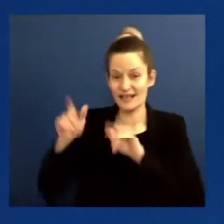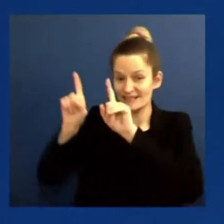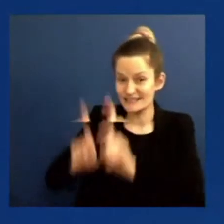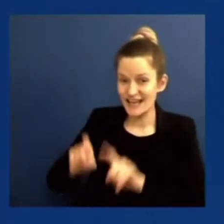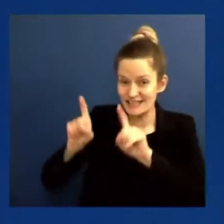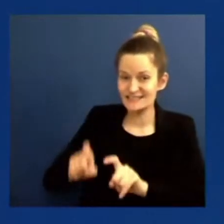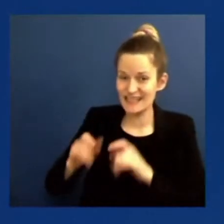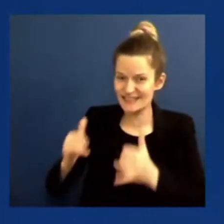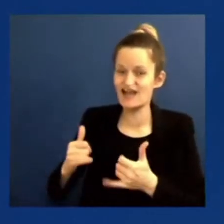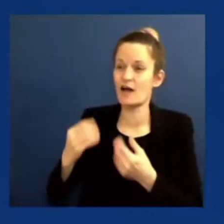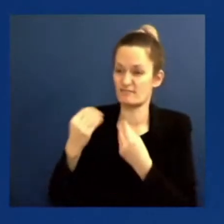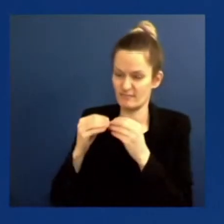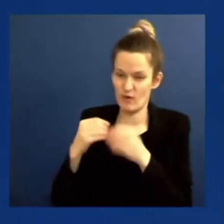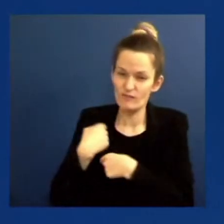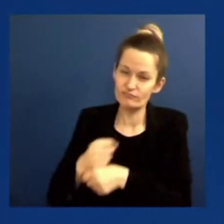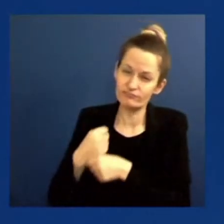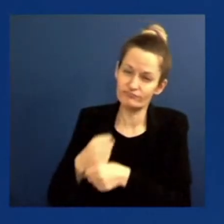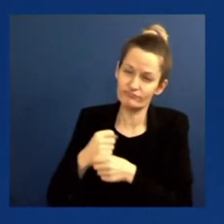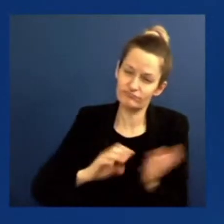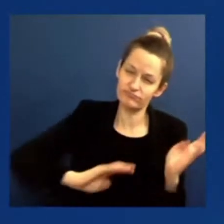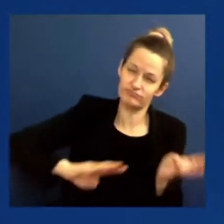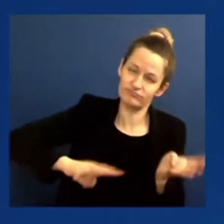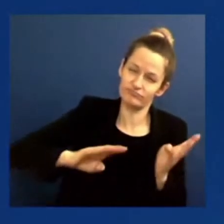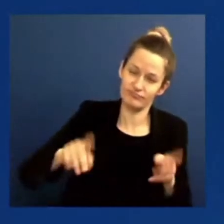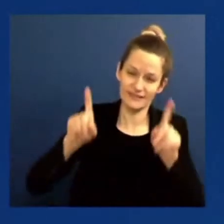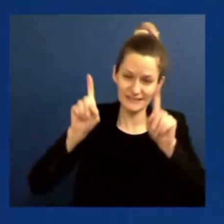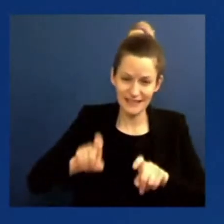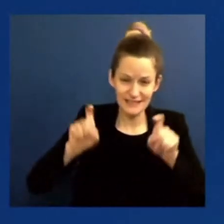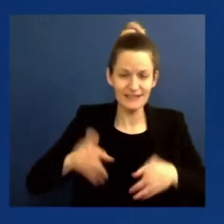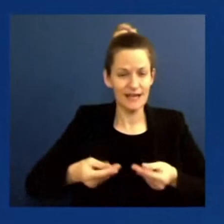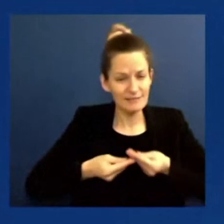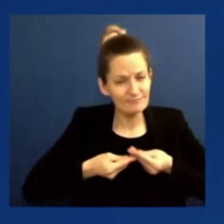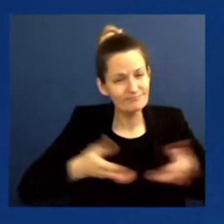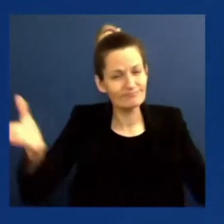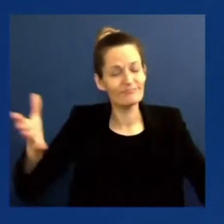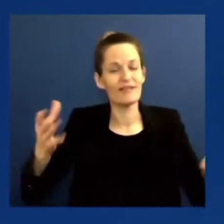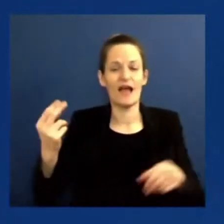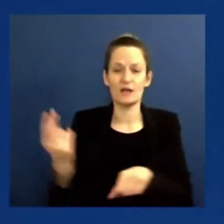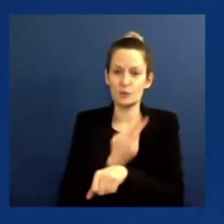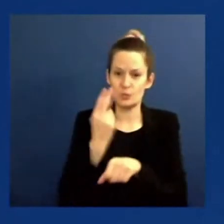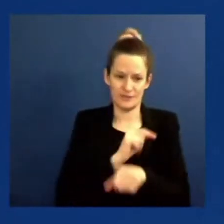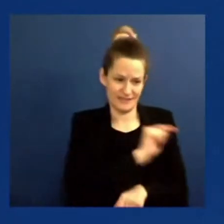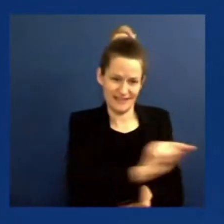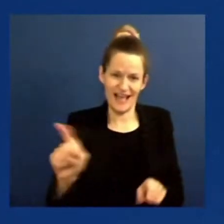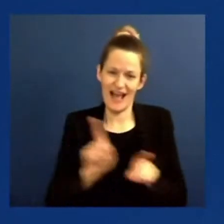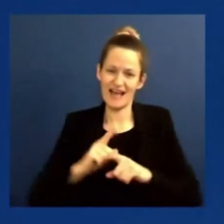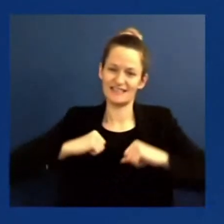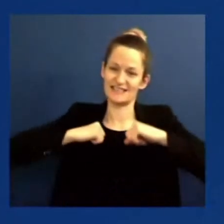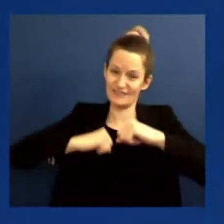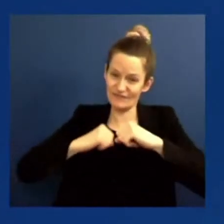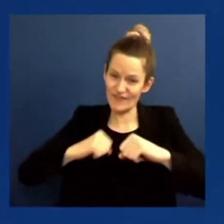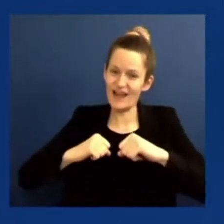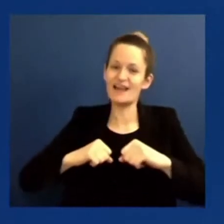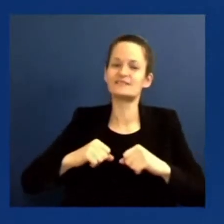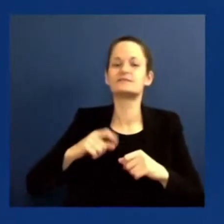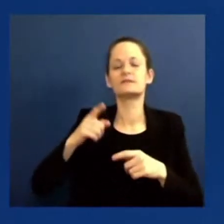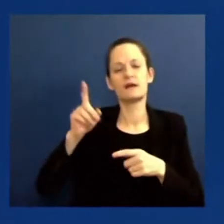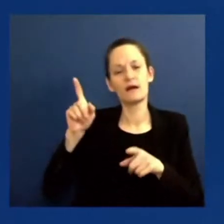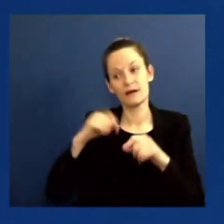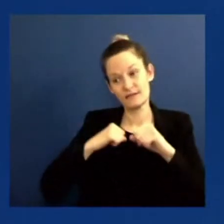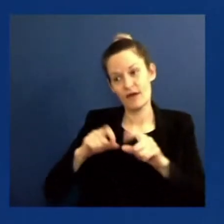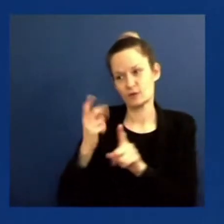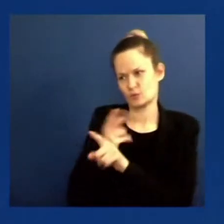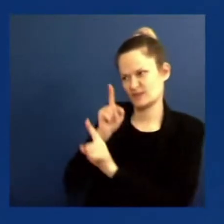multi-billion-dollar investments and deploying the Defense Production Act. And we've created new streamlined pathways to get tests authorized more